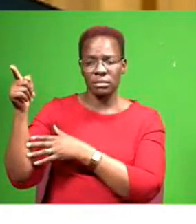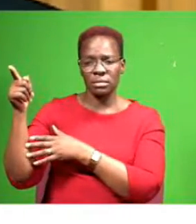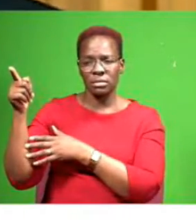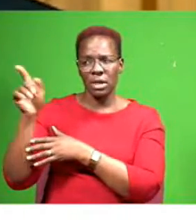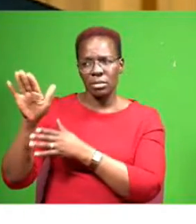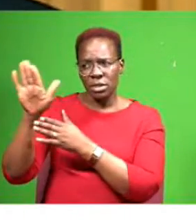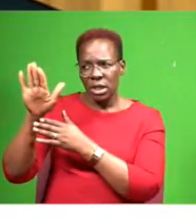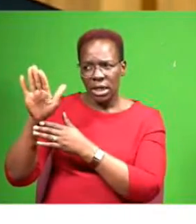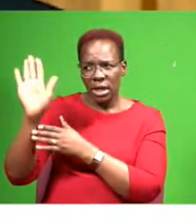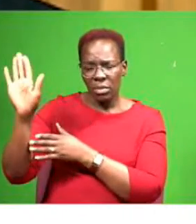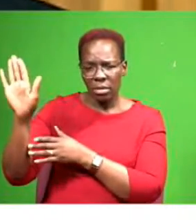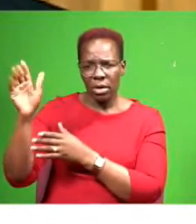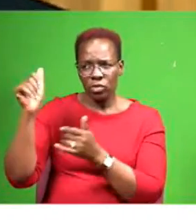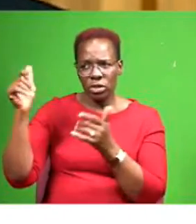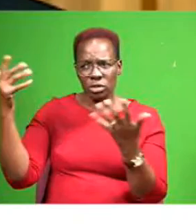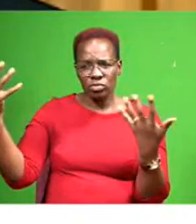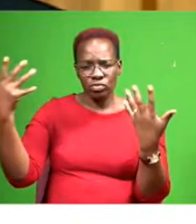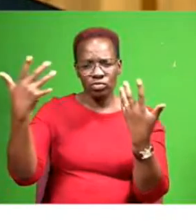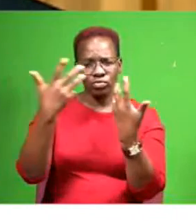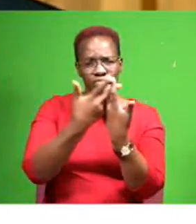which is